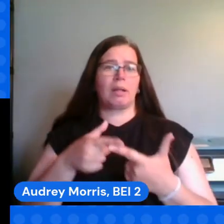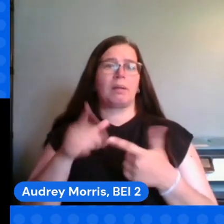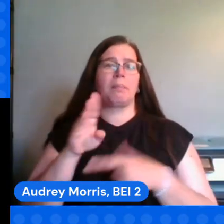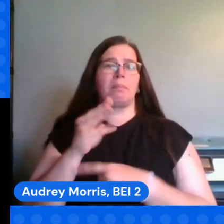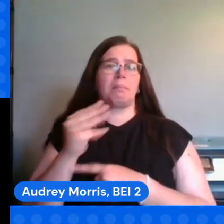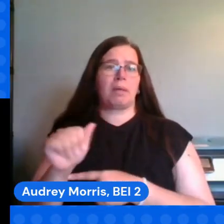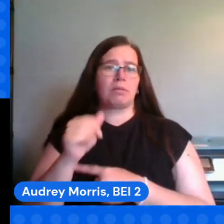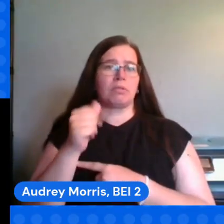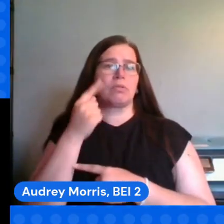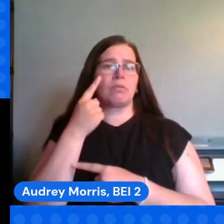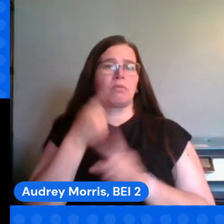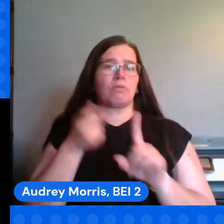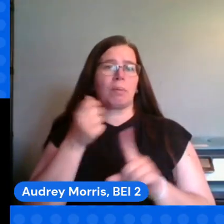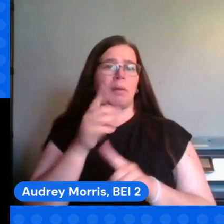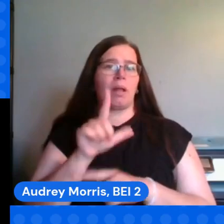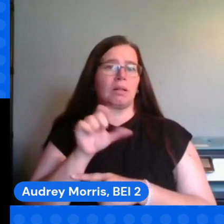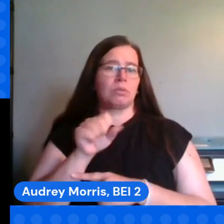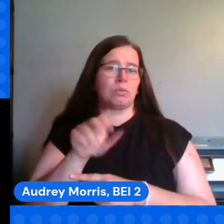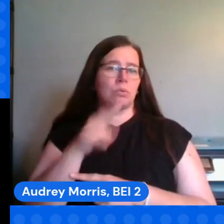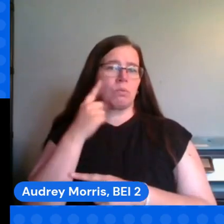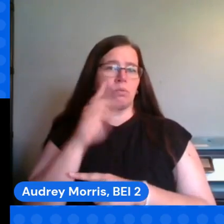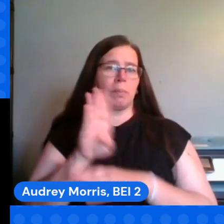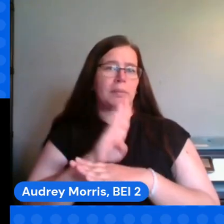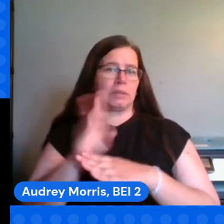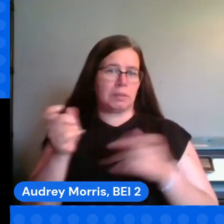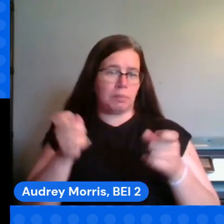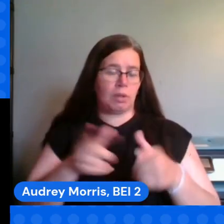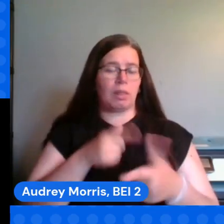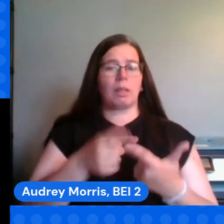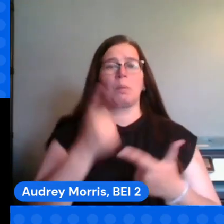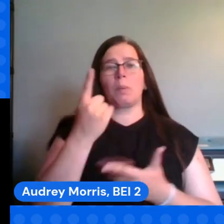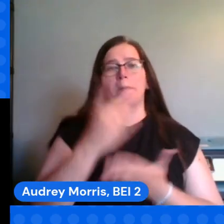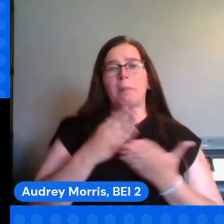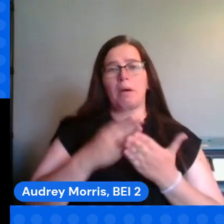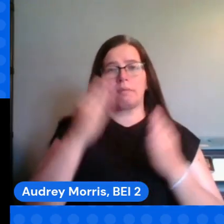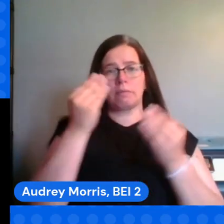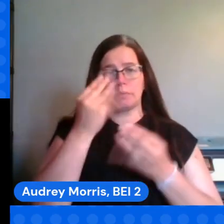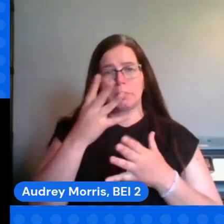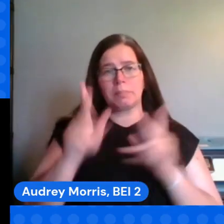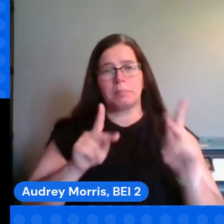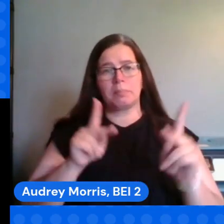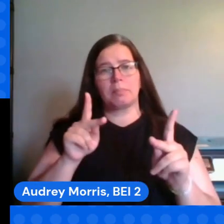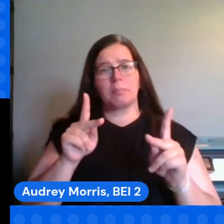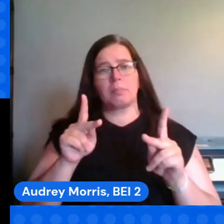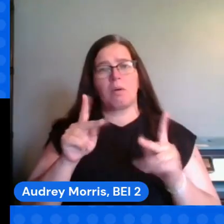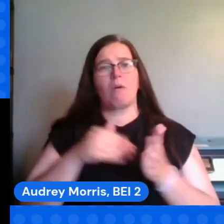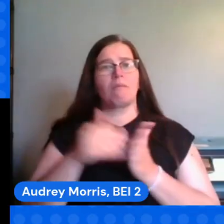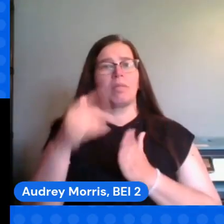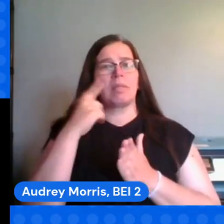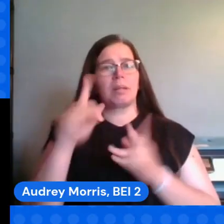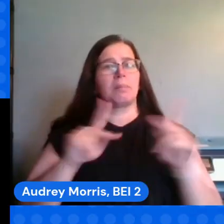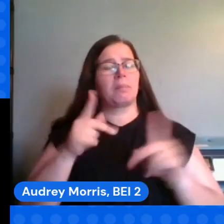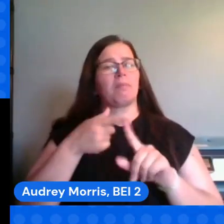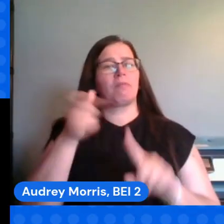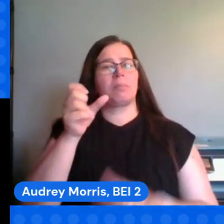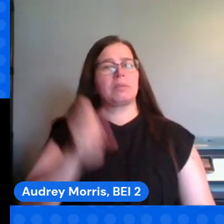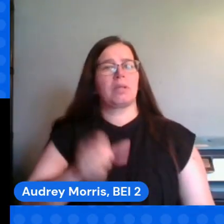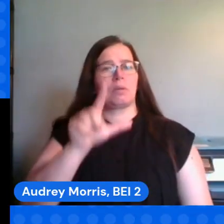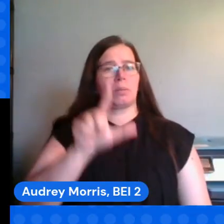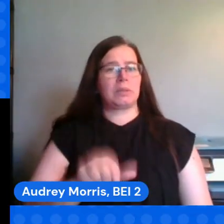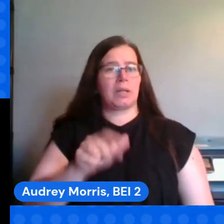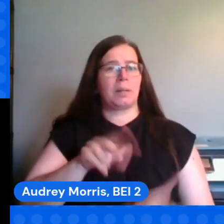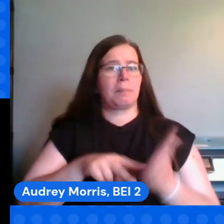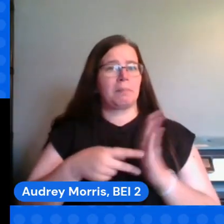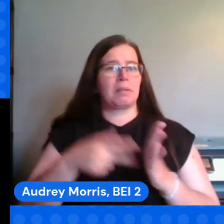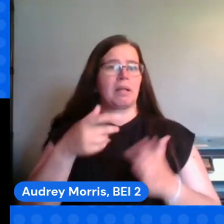LSU. And then one bit of information that I wanted to share: people often think that because folks are from South Louisiana, they